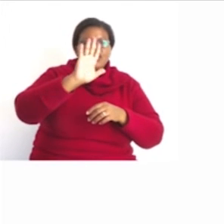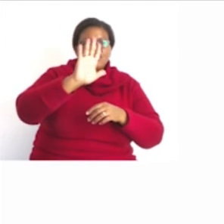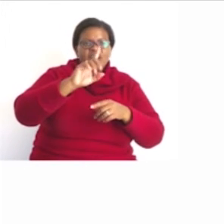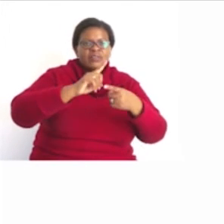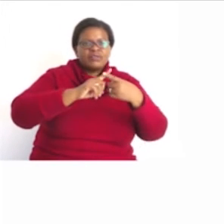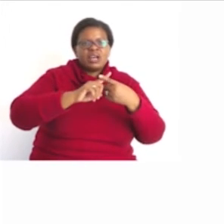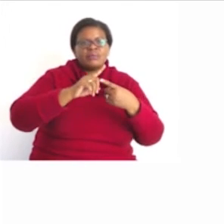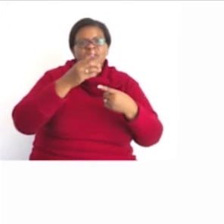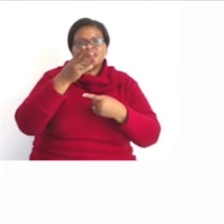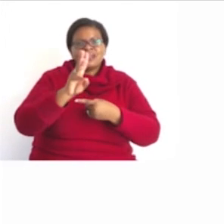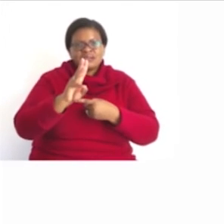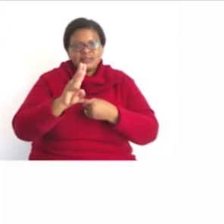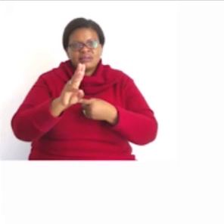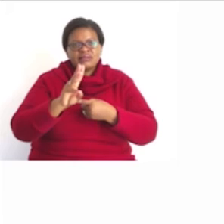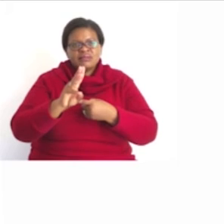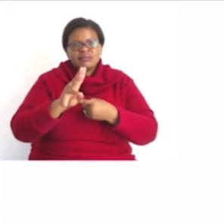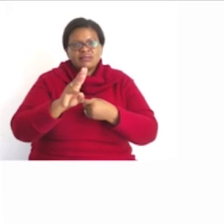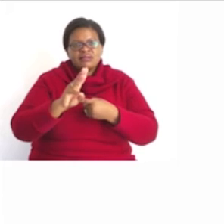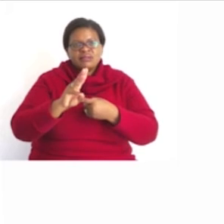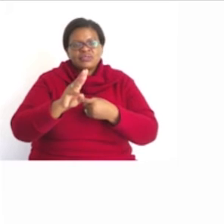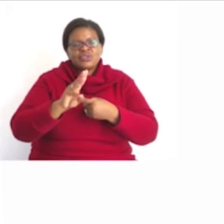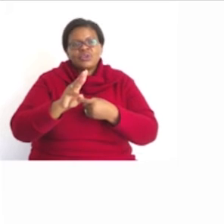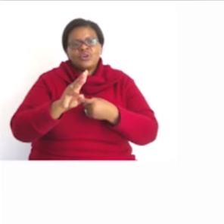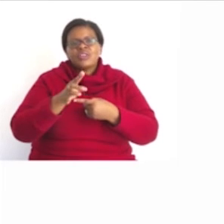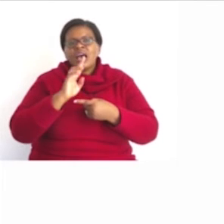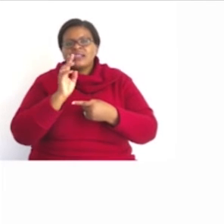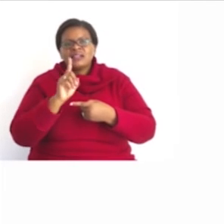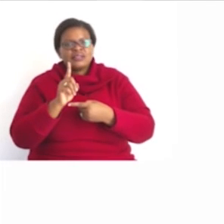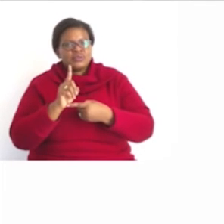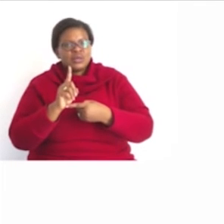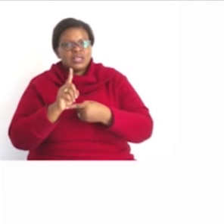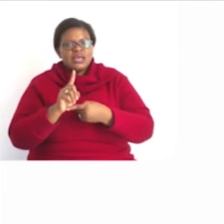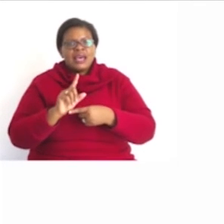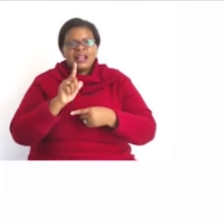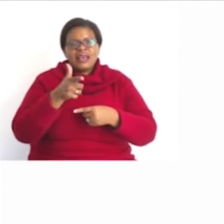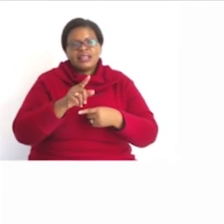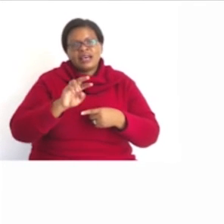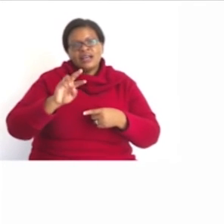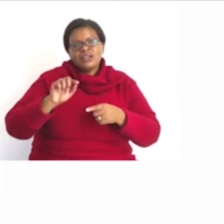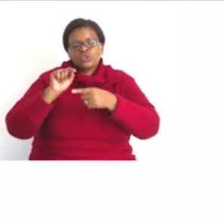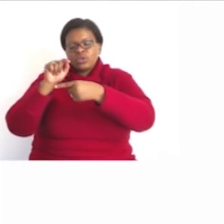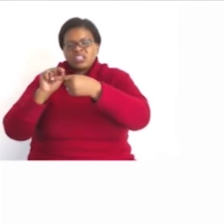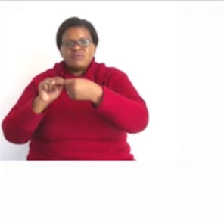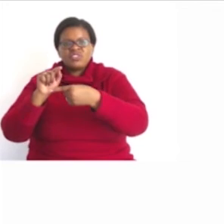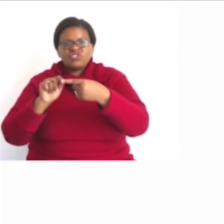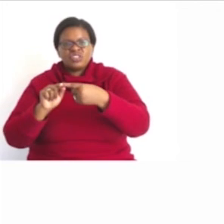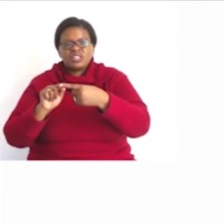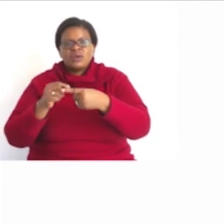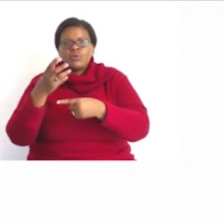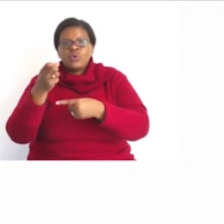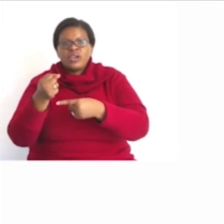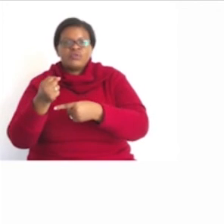6. So, what will be the answer with division, which will give us